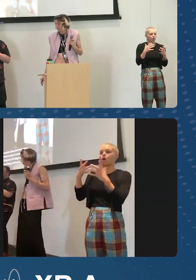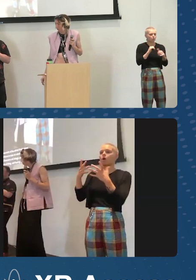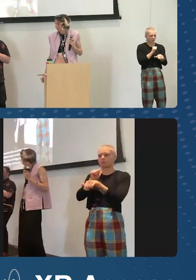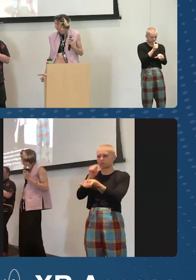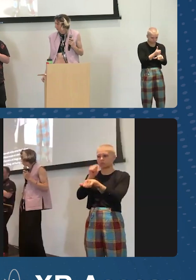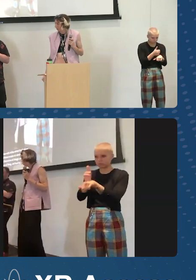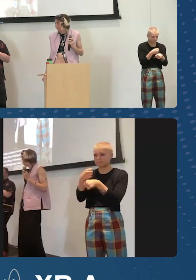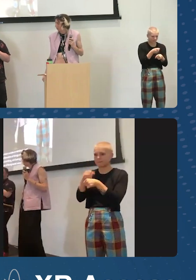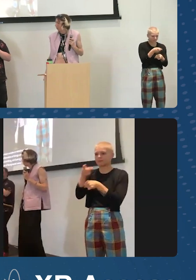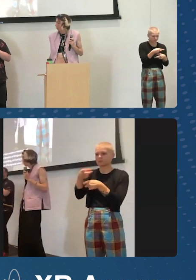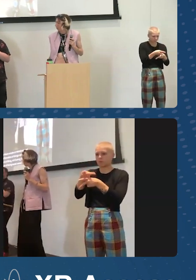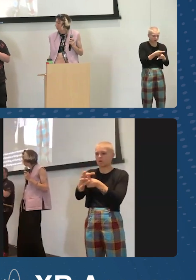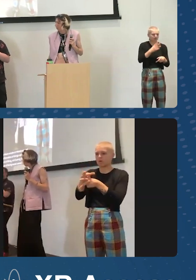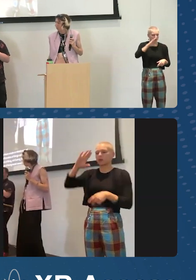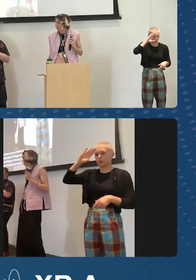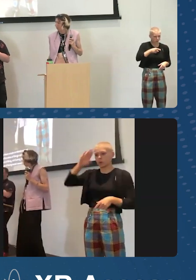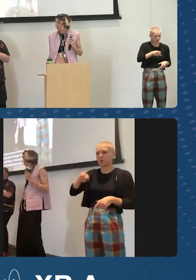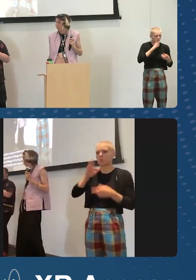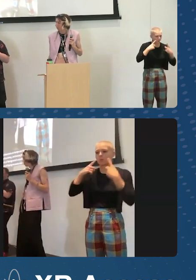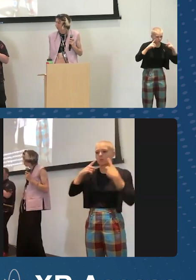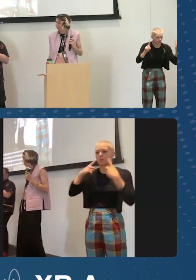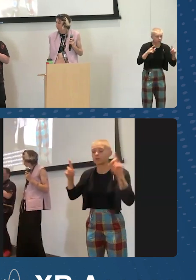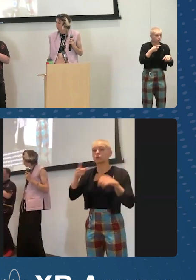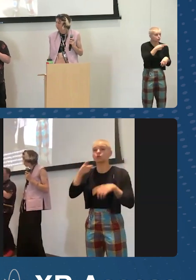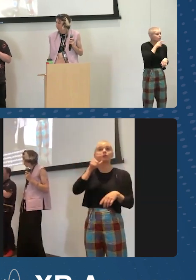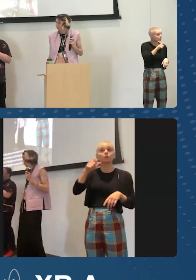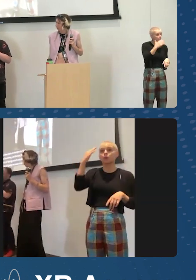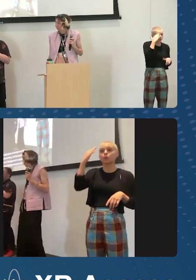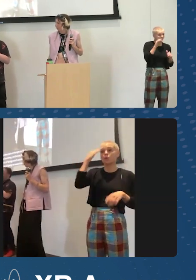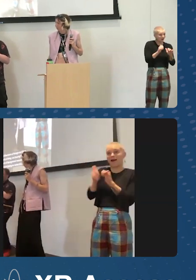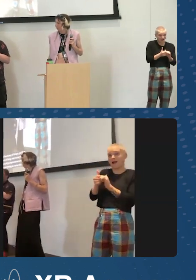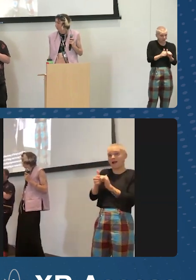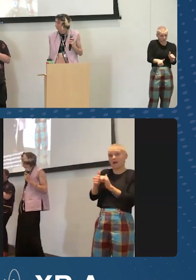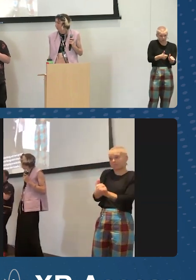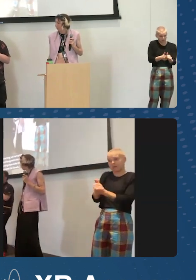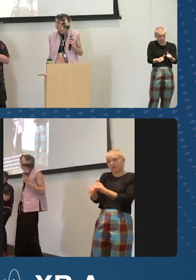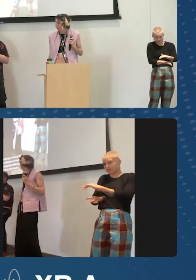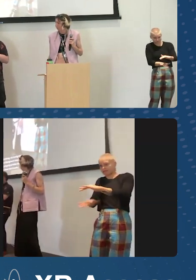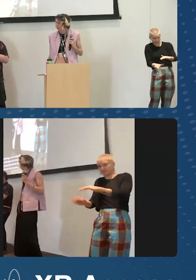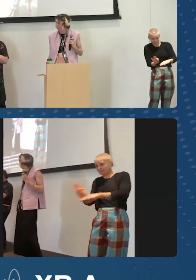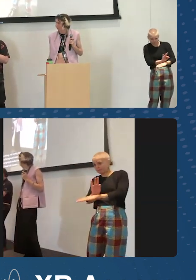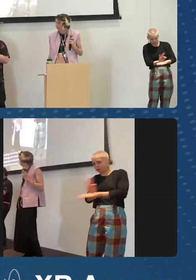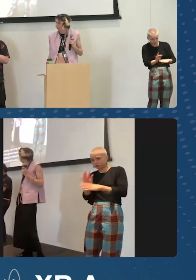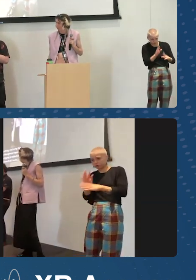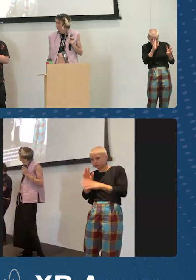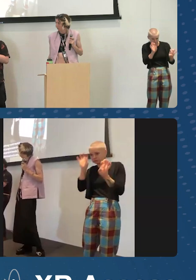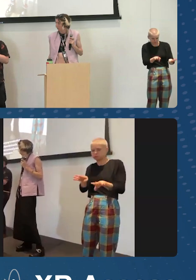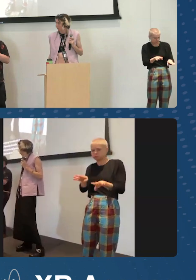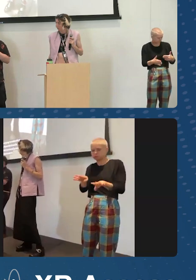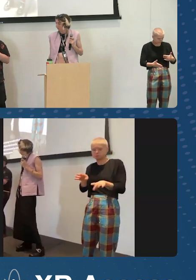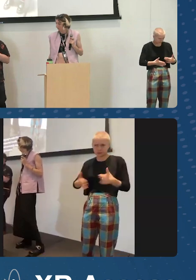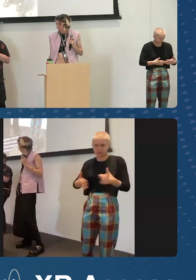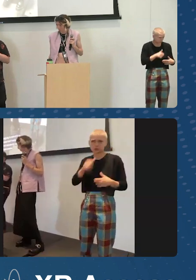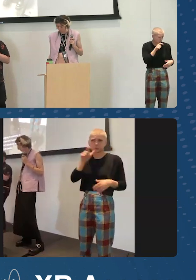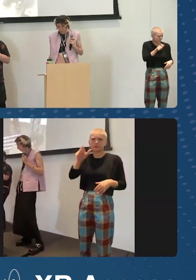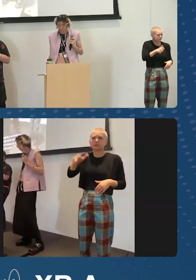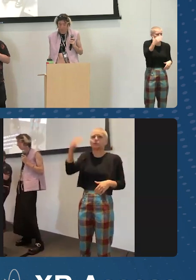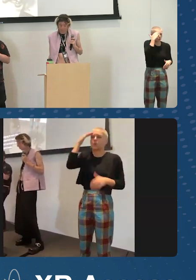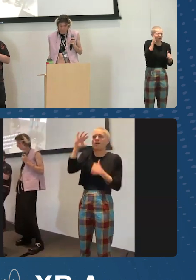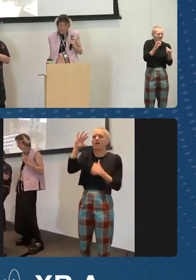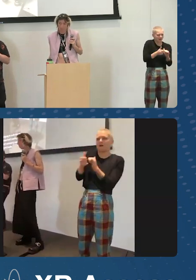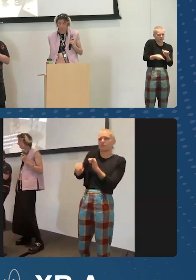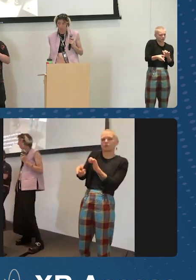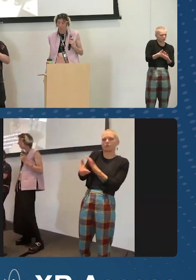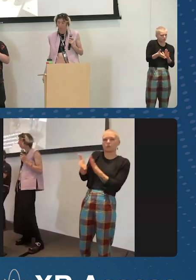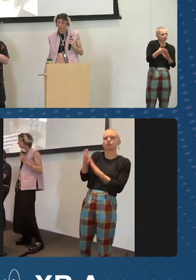You don't necessarily need to know how it works. You don't need to Wizard of Oz the back end in order to just get an idea that this is just like a